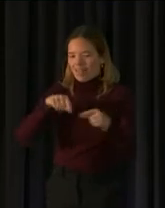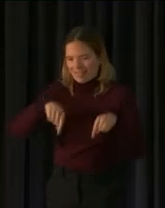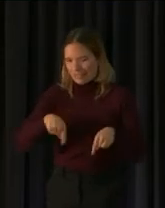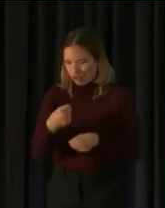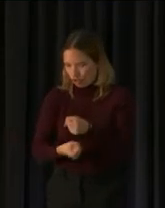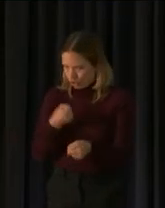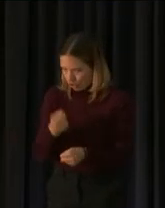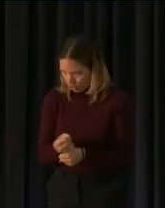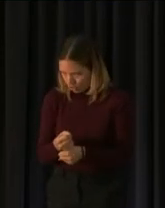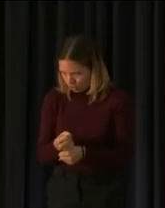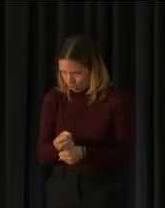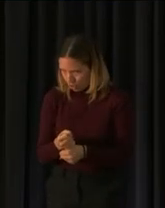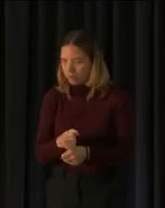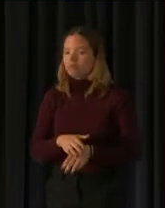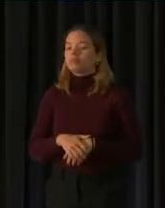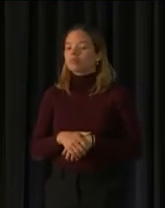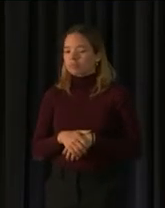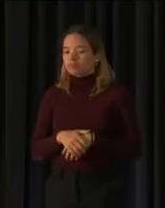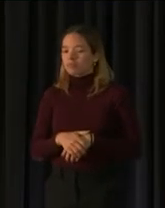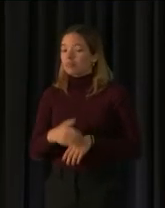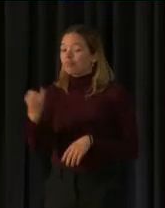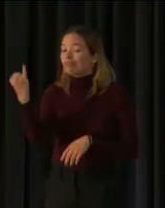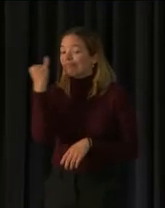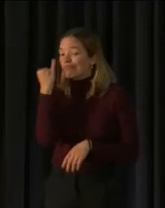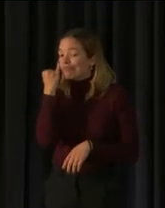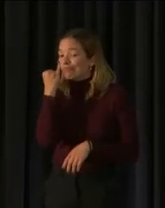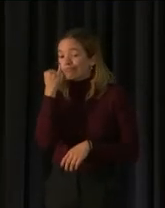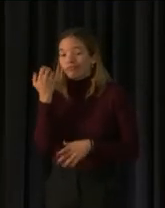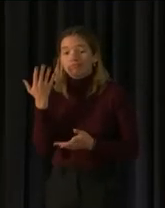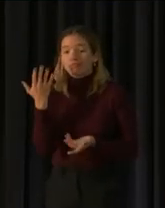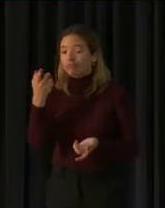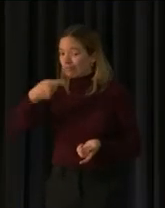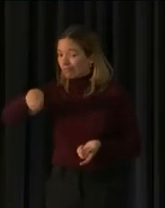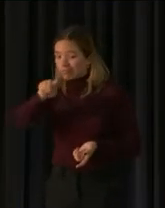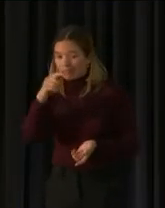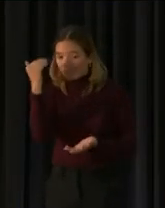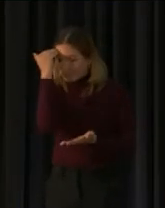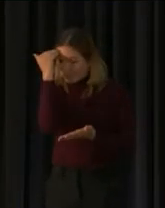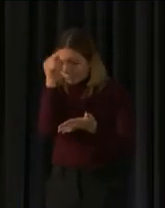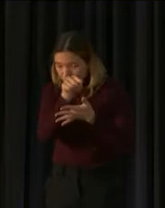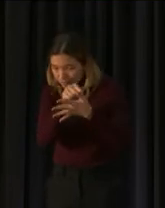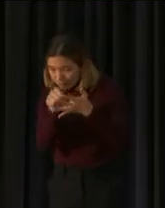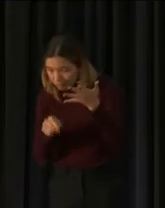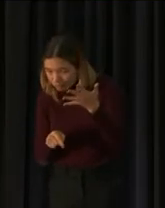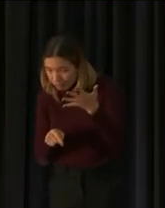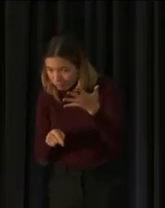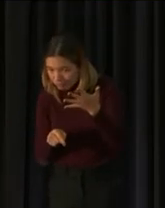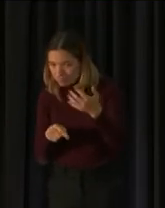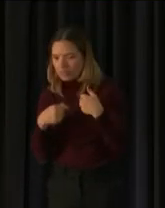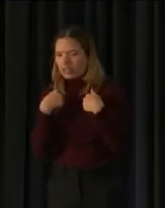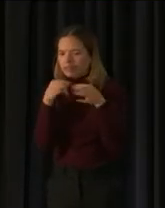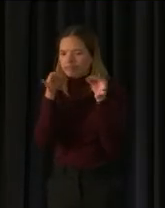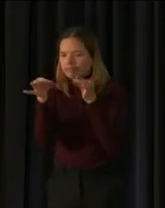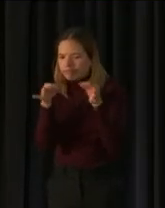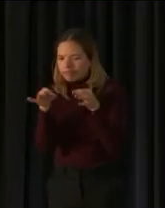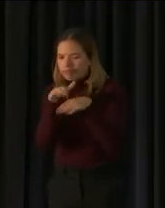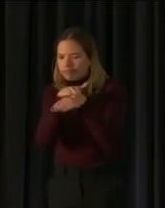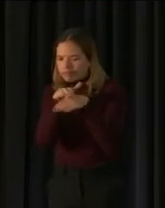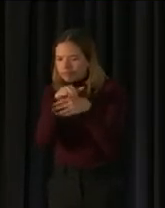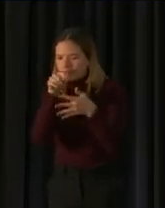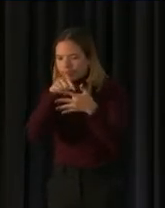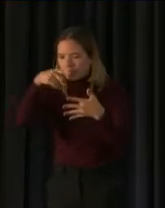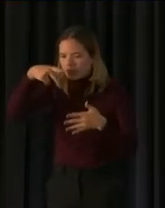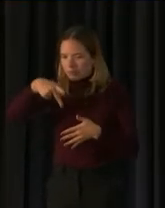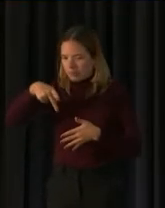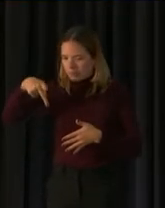staff. If you're not familiar, the checklist includes personal protective equipment, so PPE, and hygiene